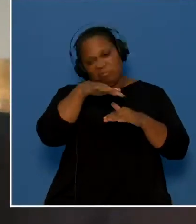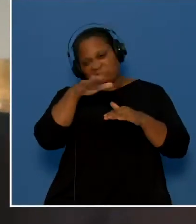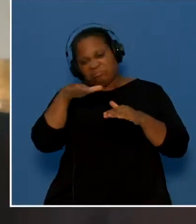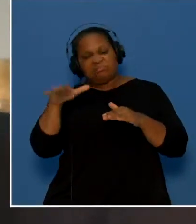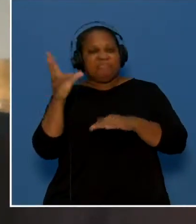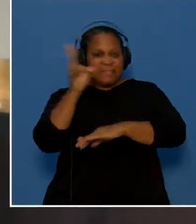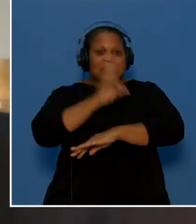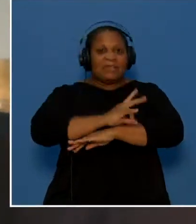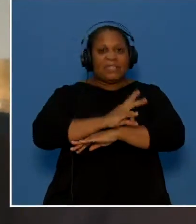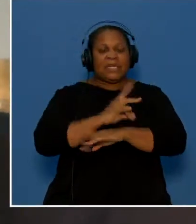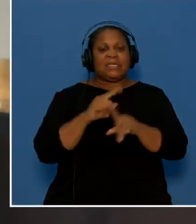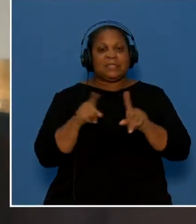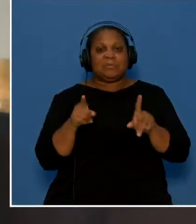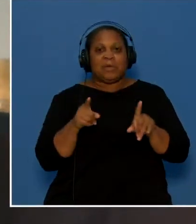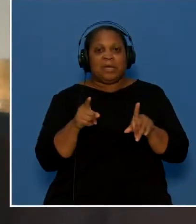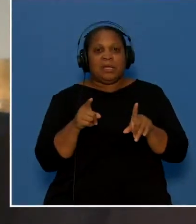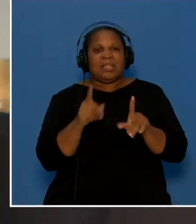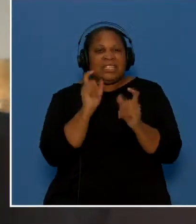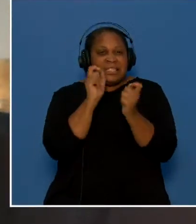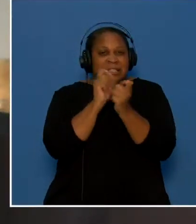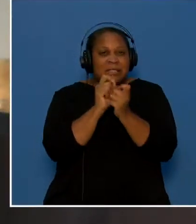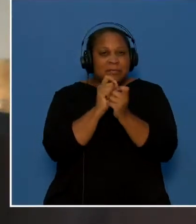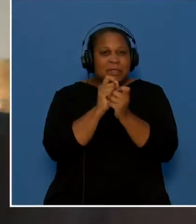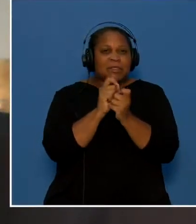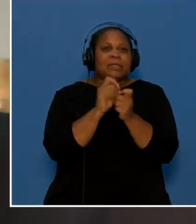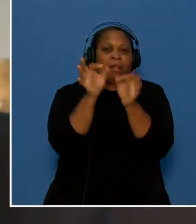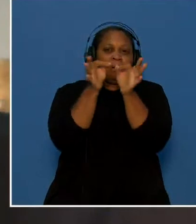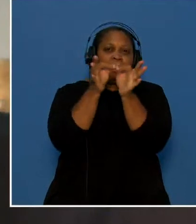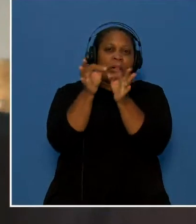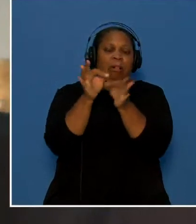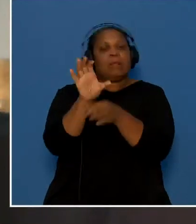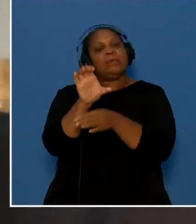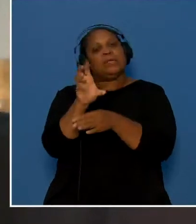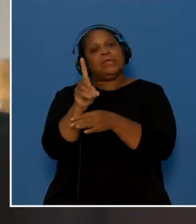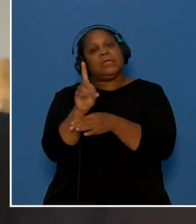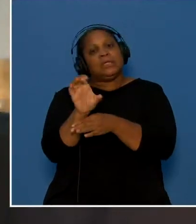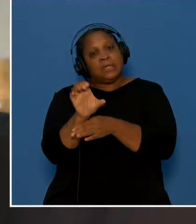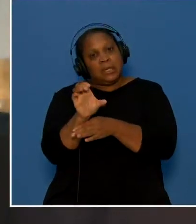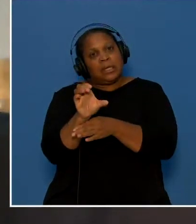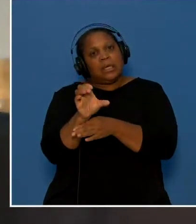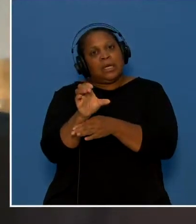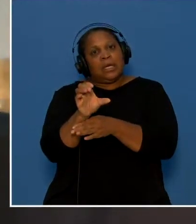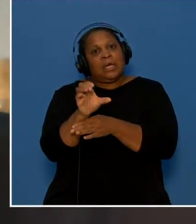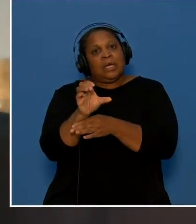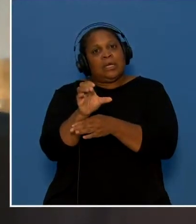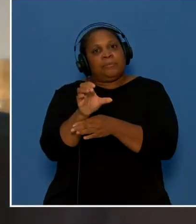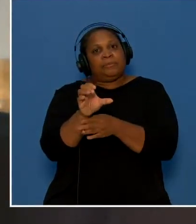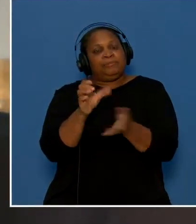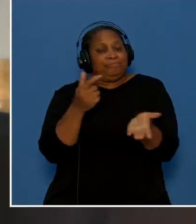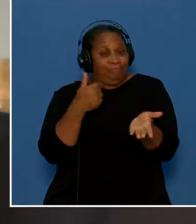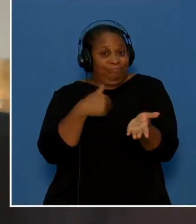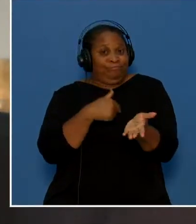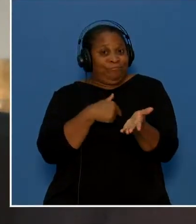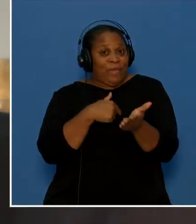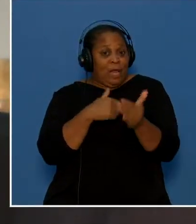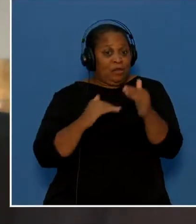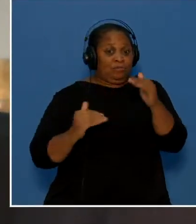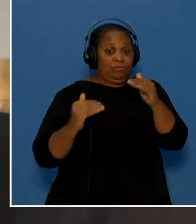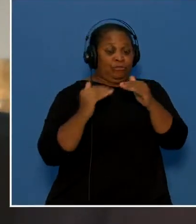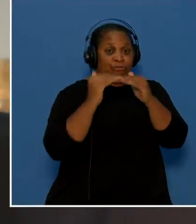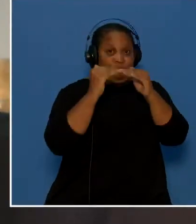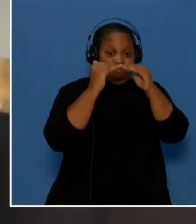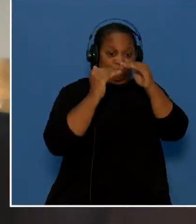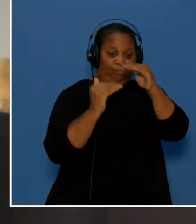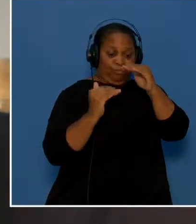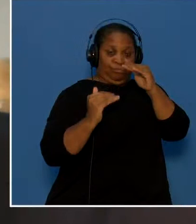7 days or something, but it's specifically spelled out by the CDC. Insofar as us getting that level to be